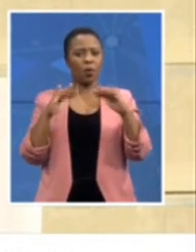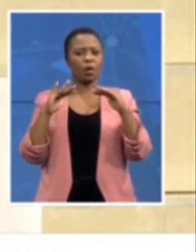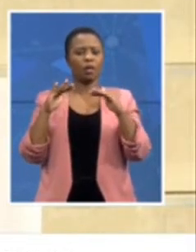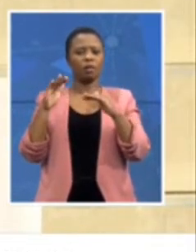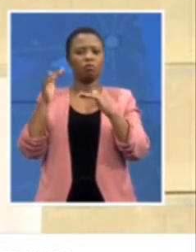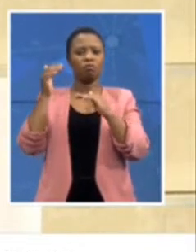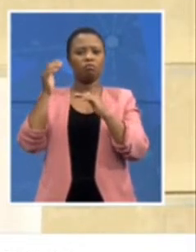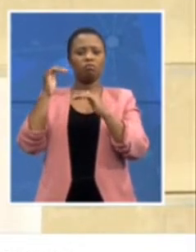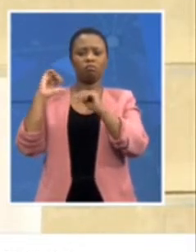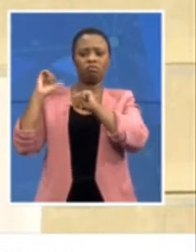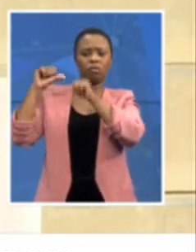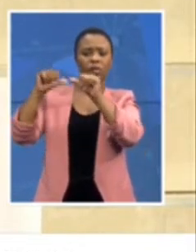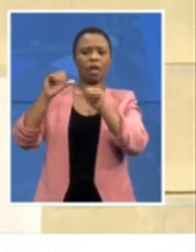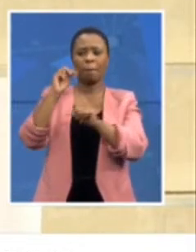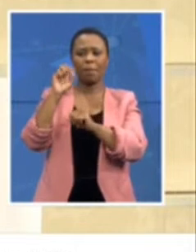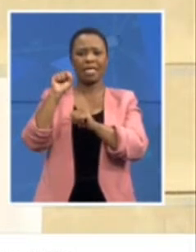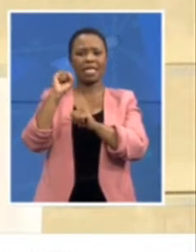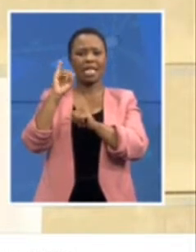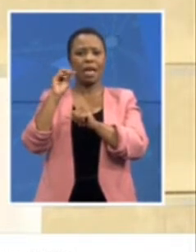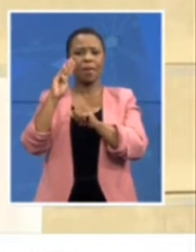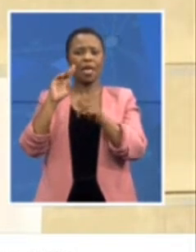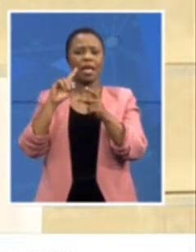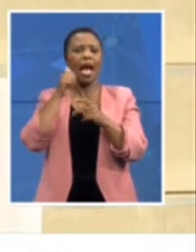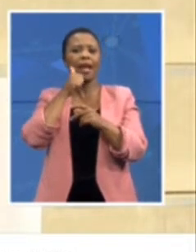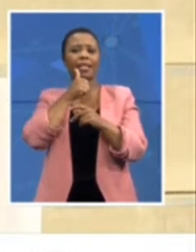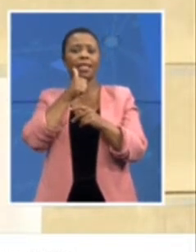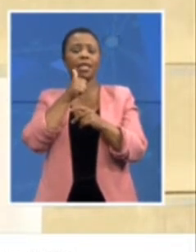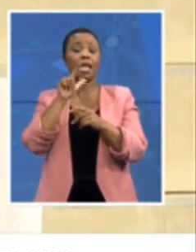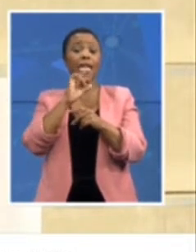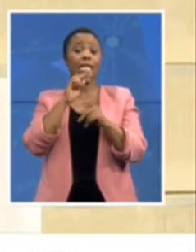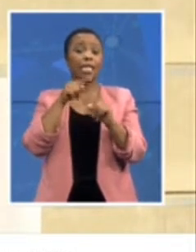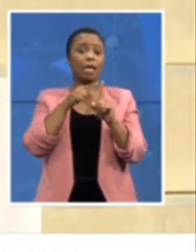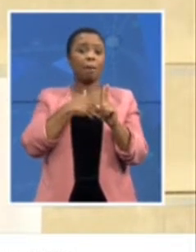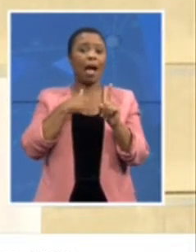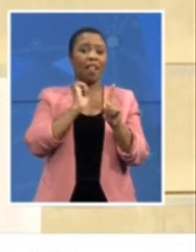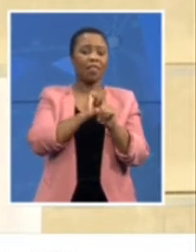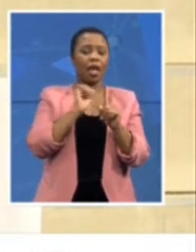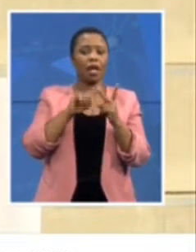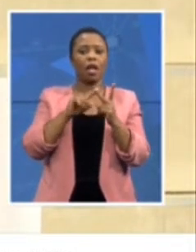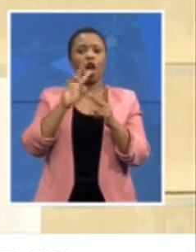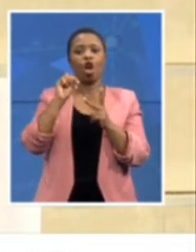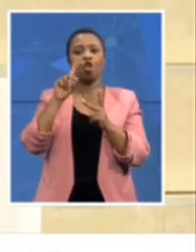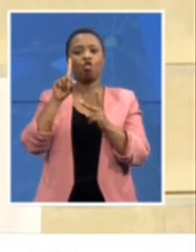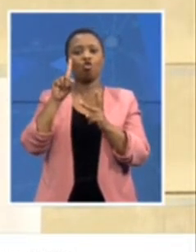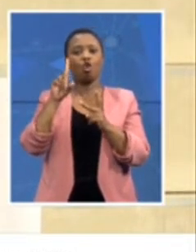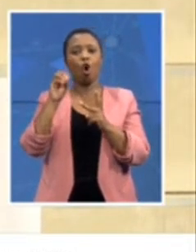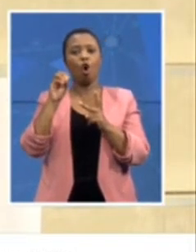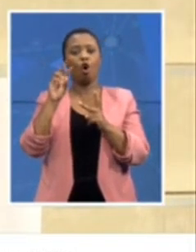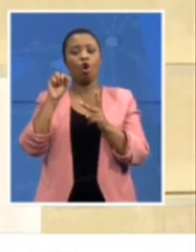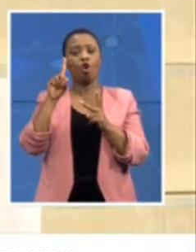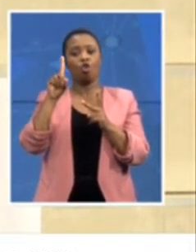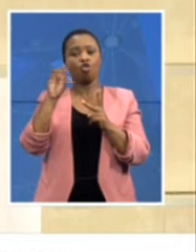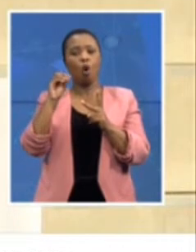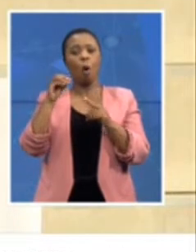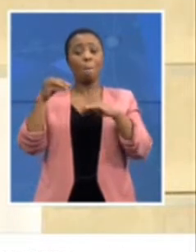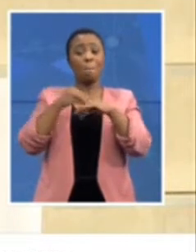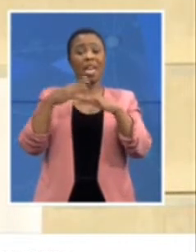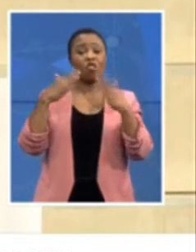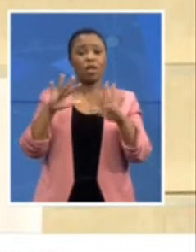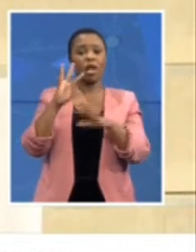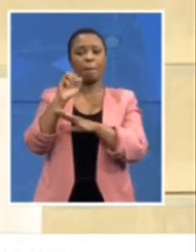LCC Msibi, Odlondlo, who married Mabuza, Odongaga Mavuso,